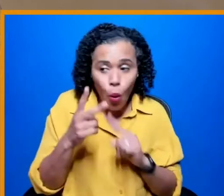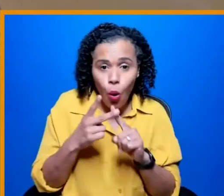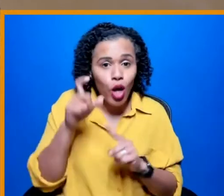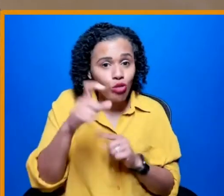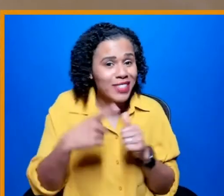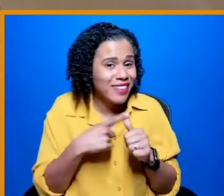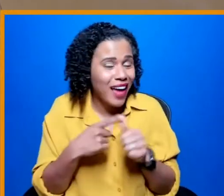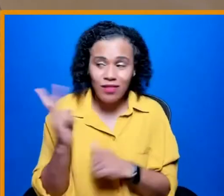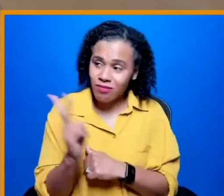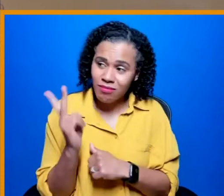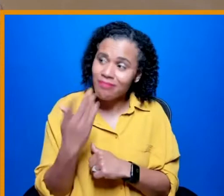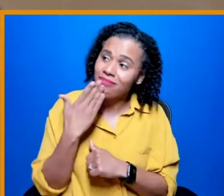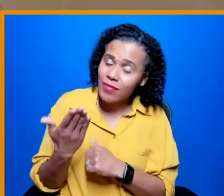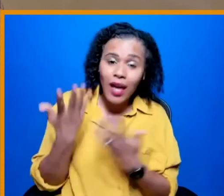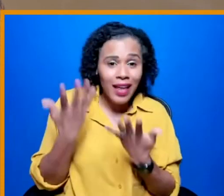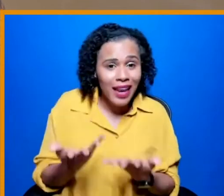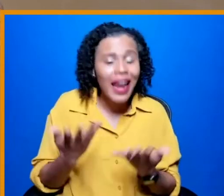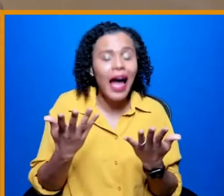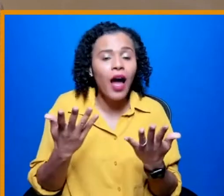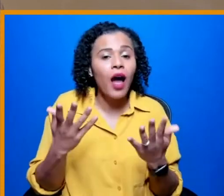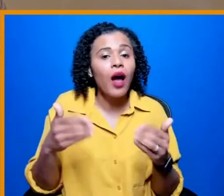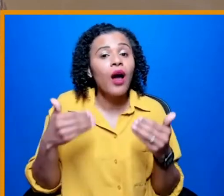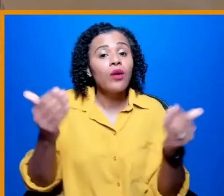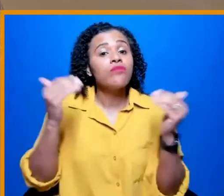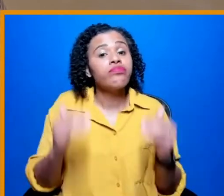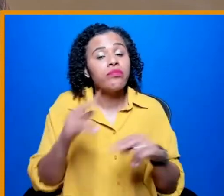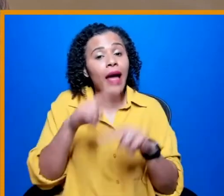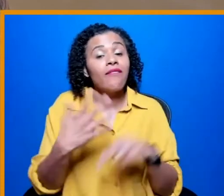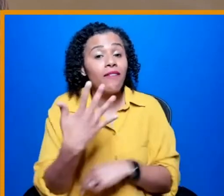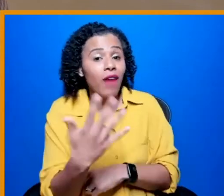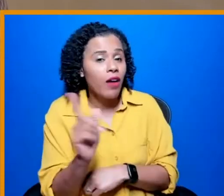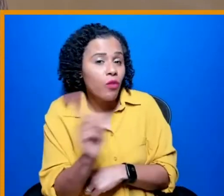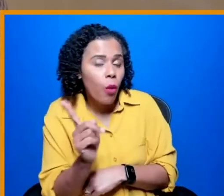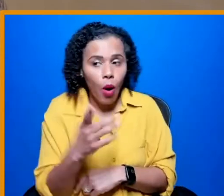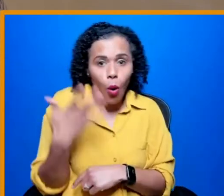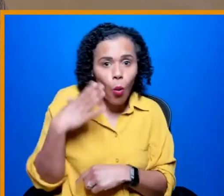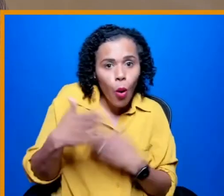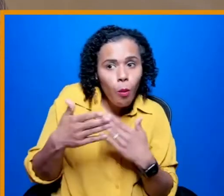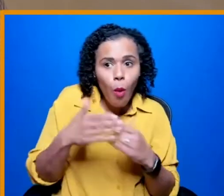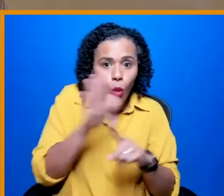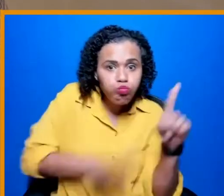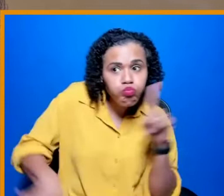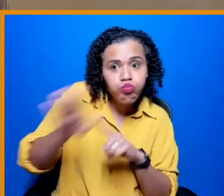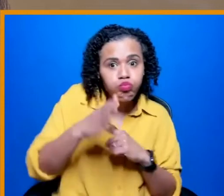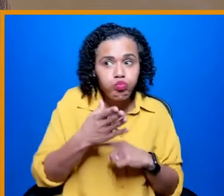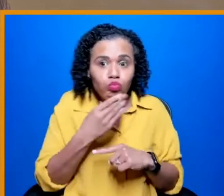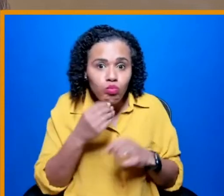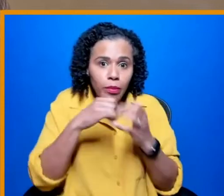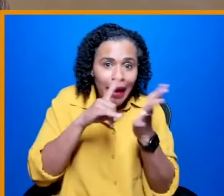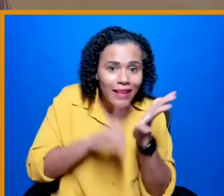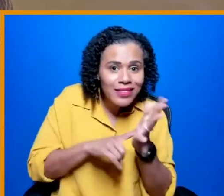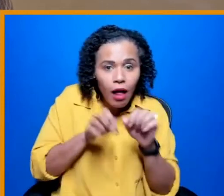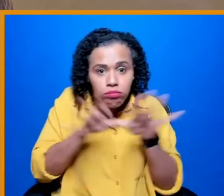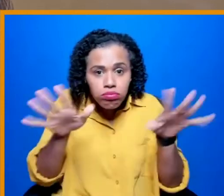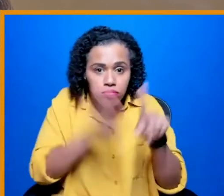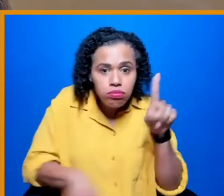now going to be moving to F5, which is expanding the use of British Sign Language, and that will be chaired by Beck